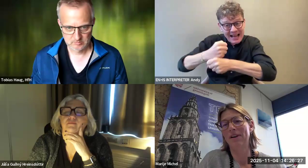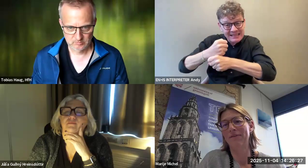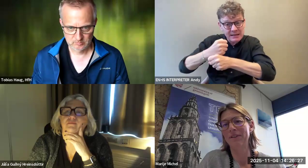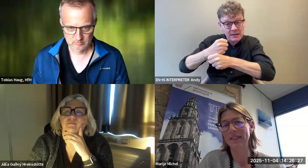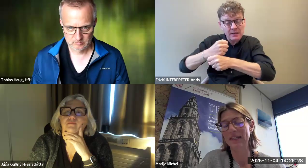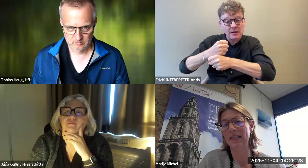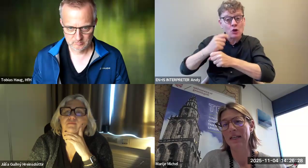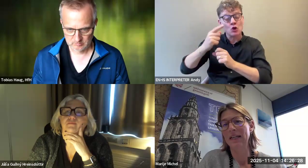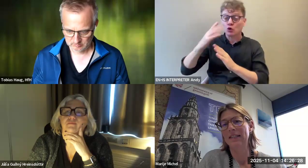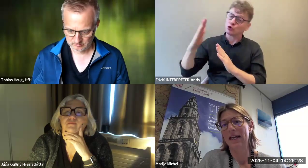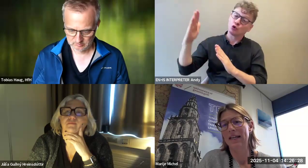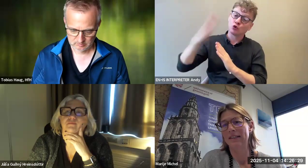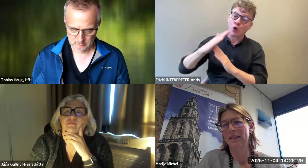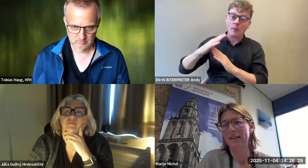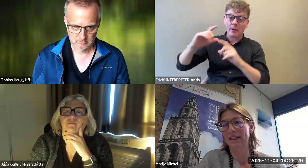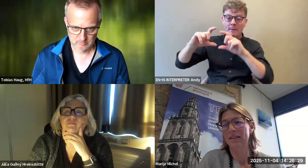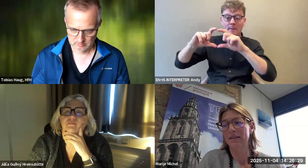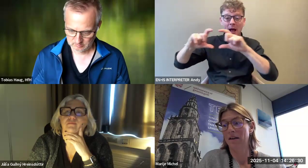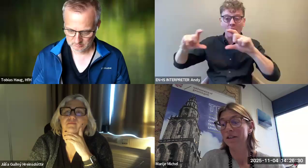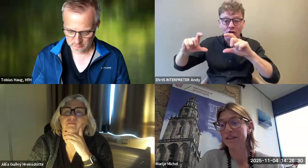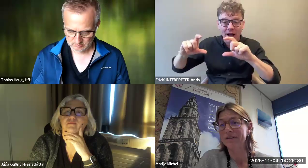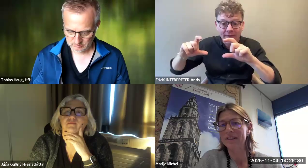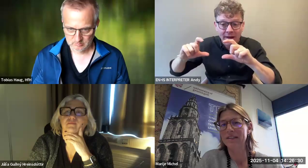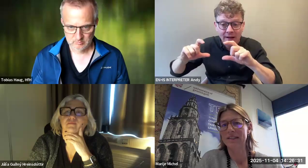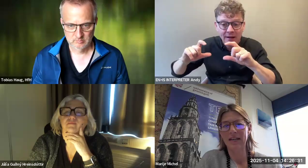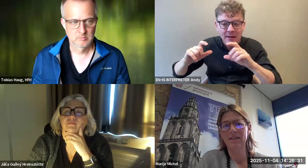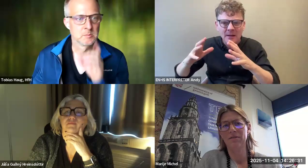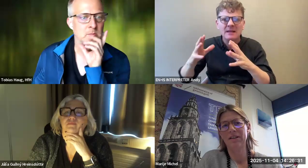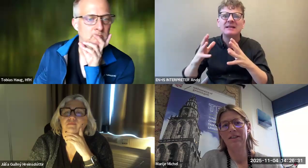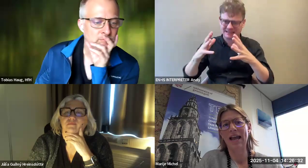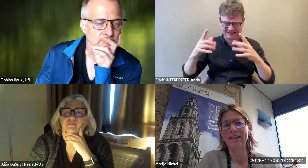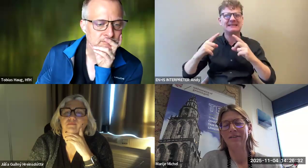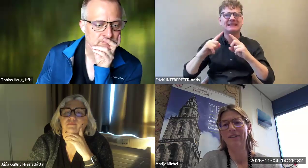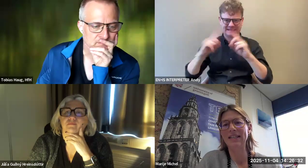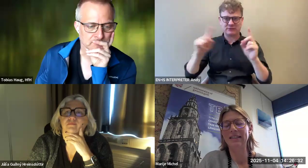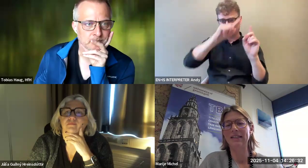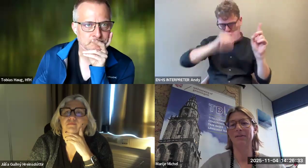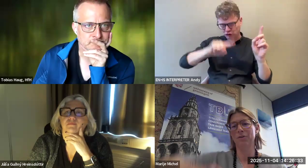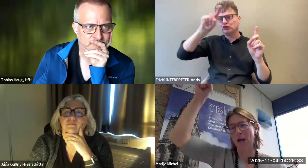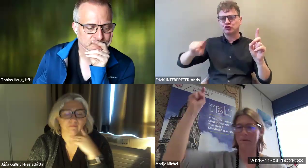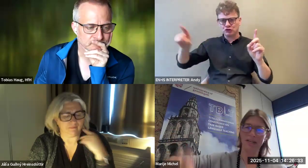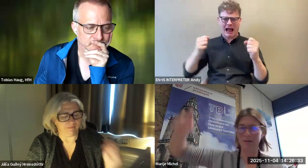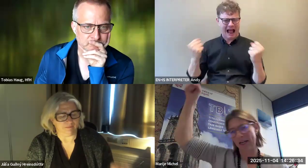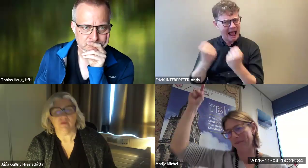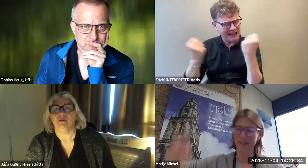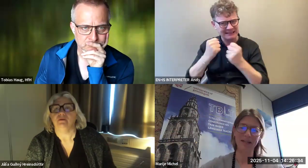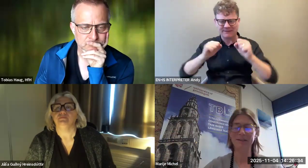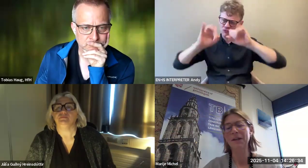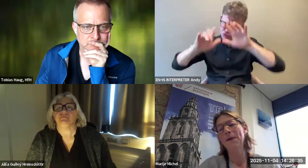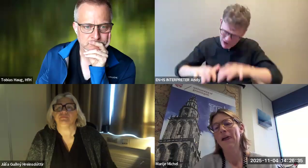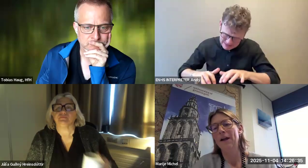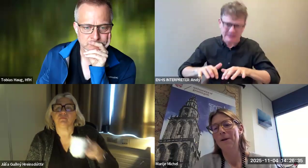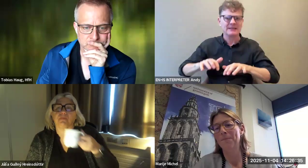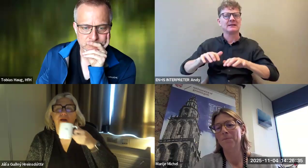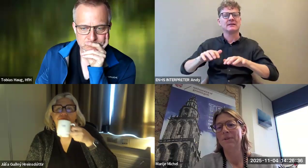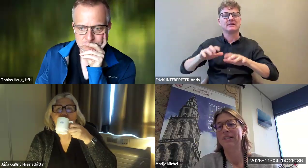top paragraph, you see that there's large differences there. So there's active writing time goes up and down and up and